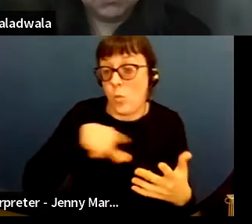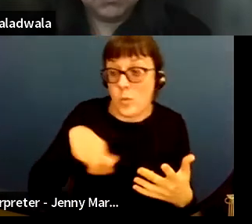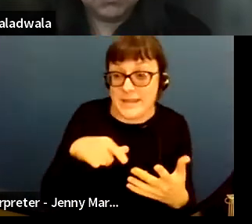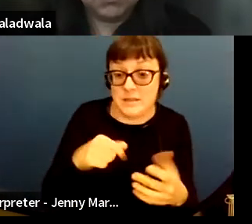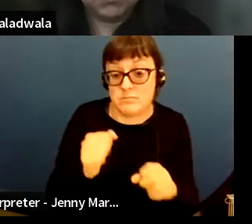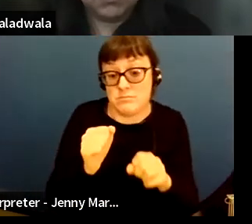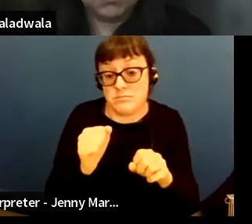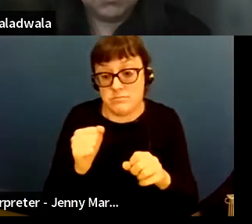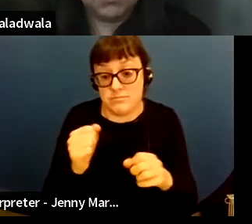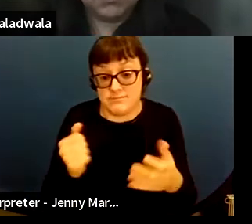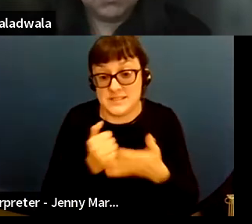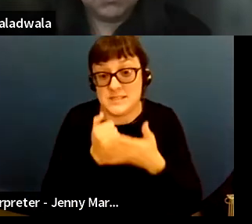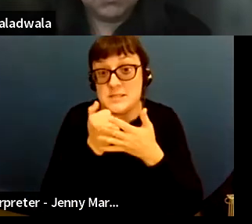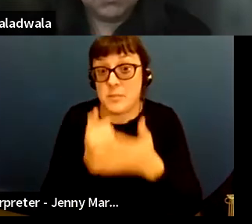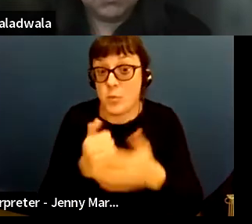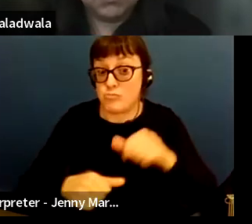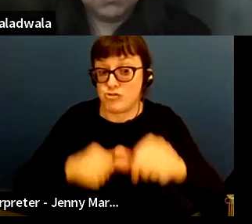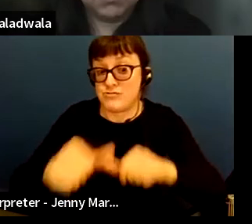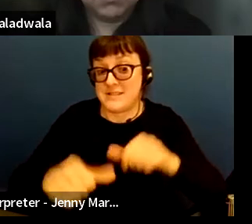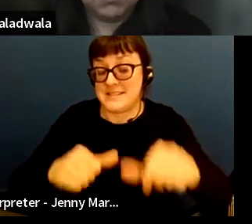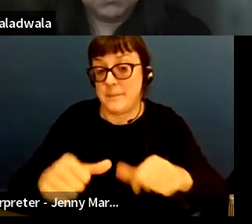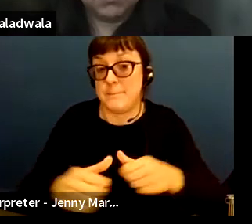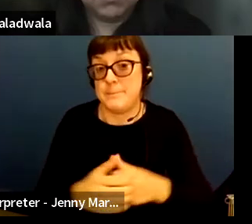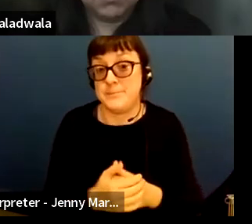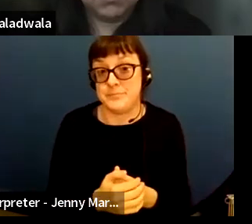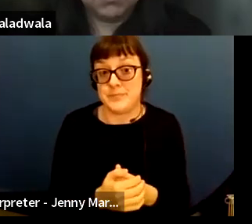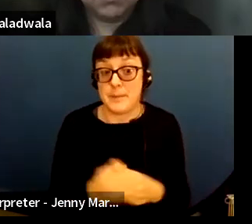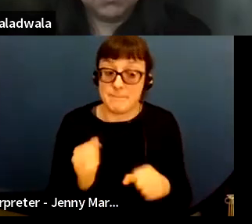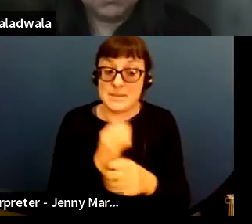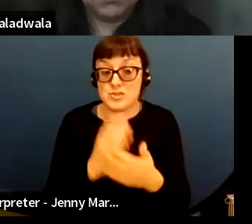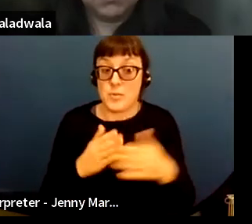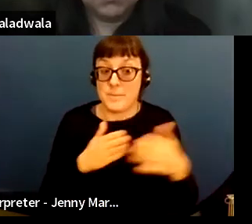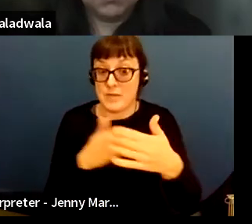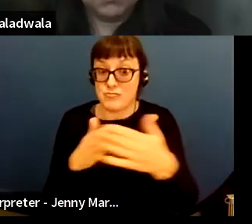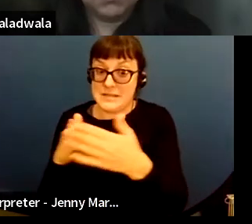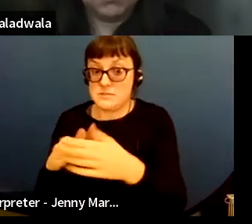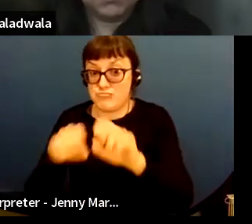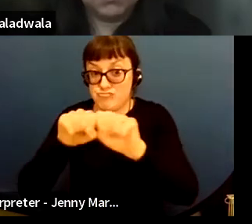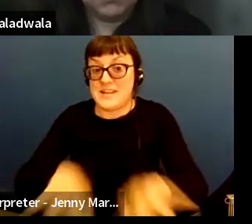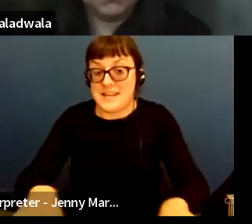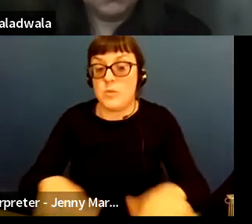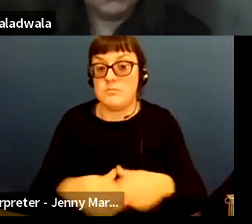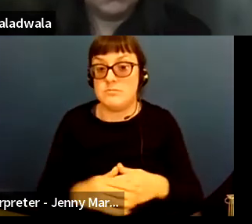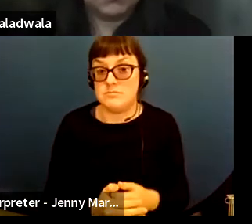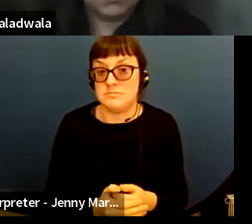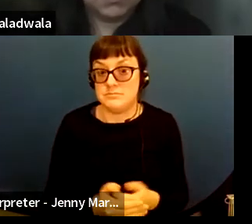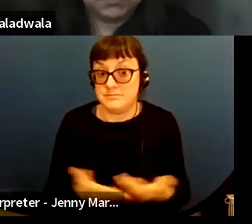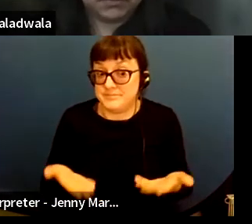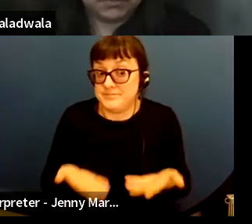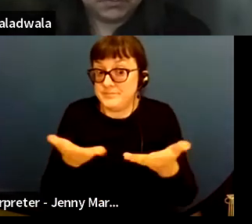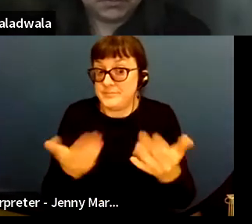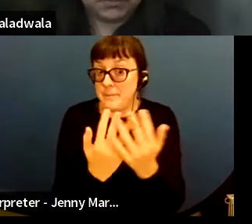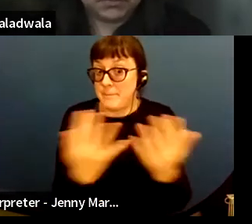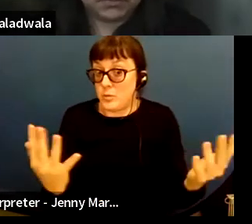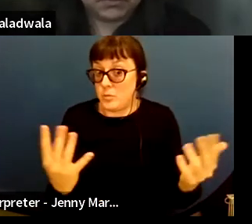issue? What can we do to make sure they are? So I offer that to the panelists to see